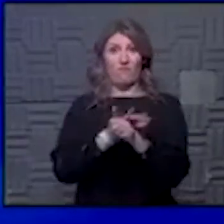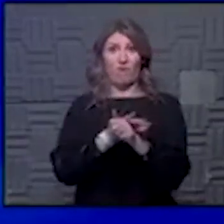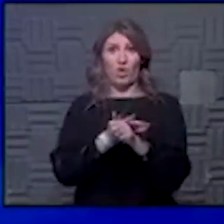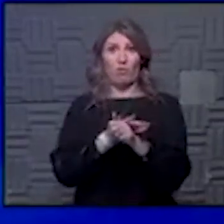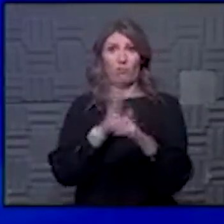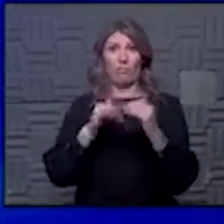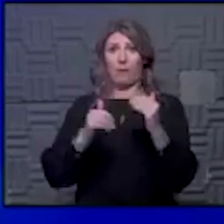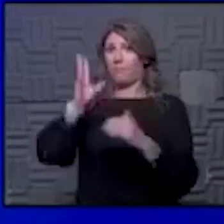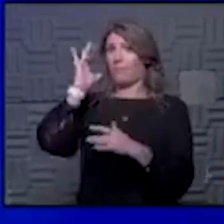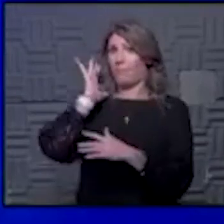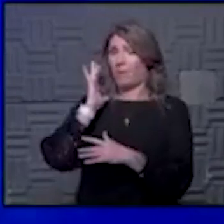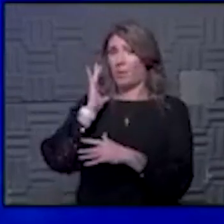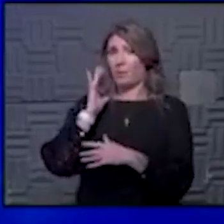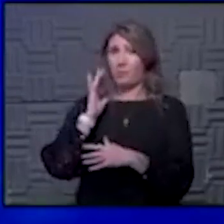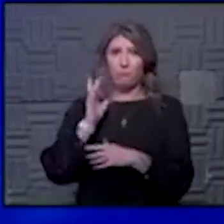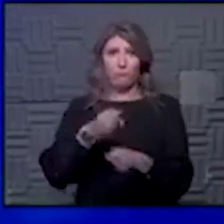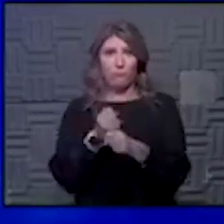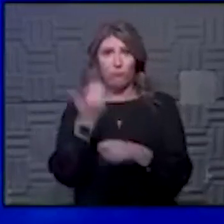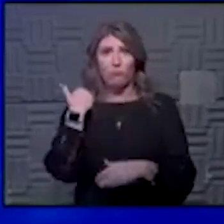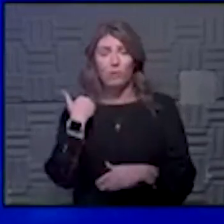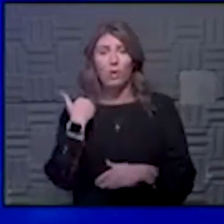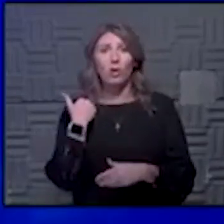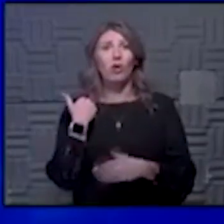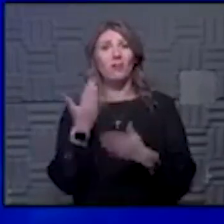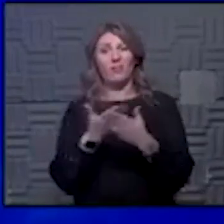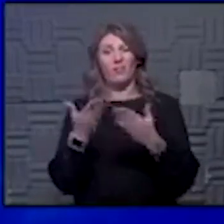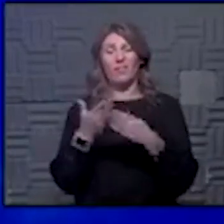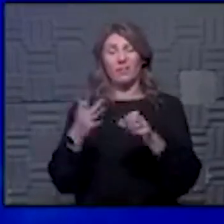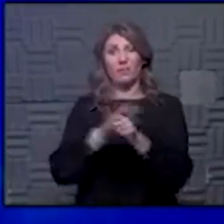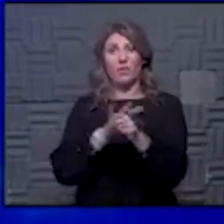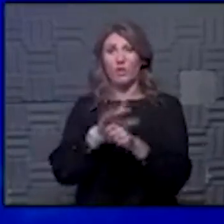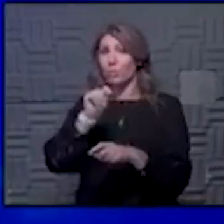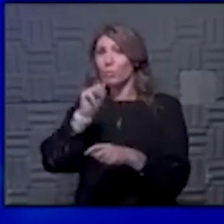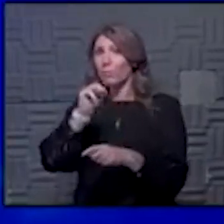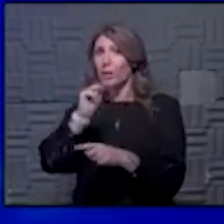So, Mark, are things pretty full over at Truman these days?